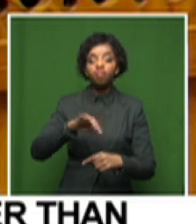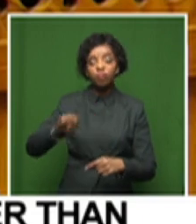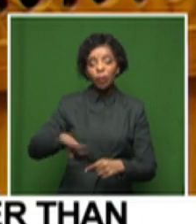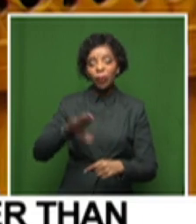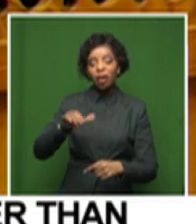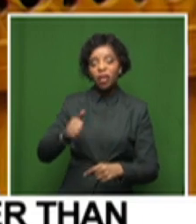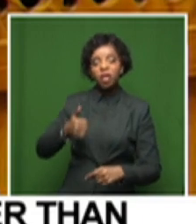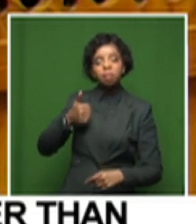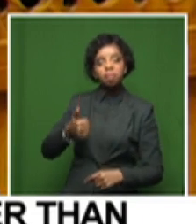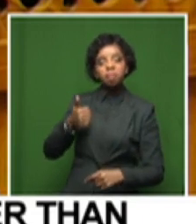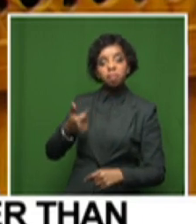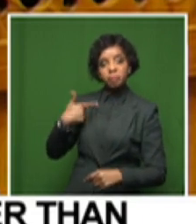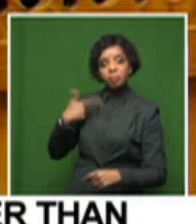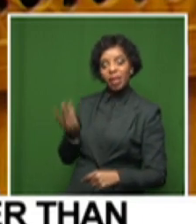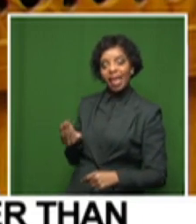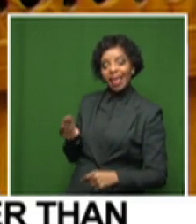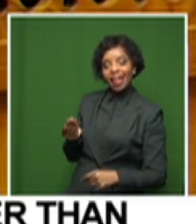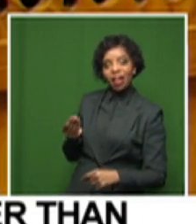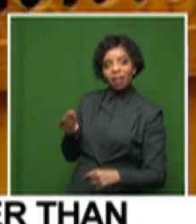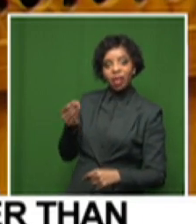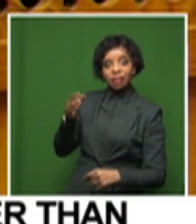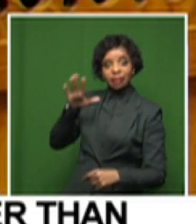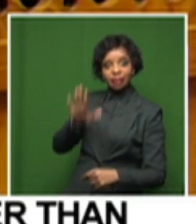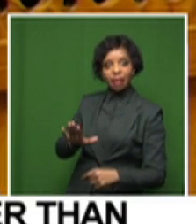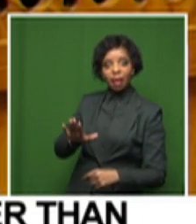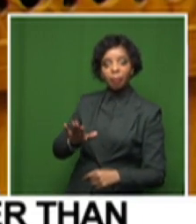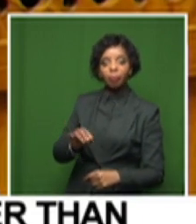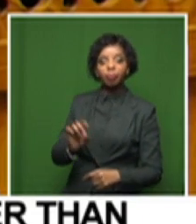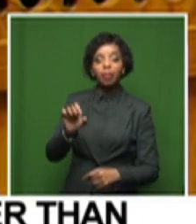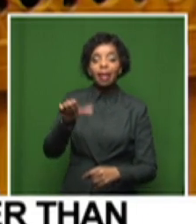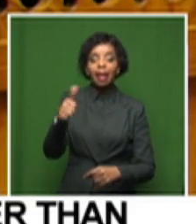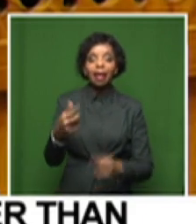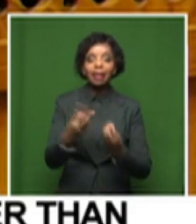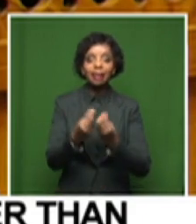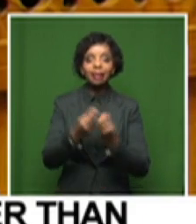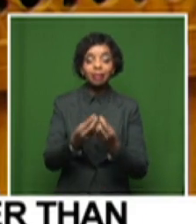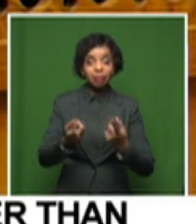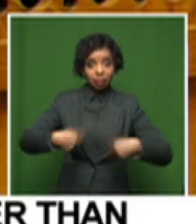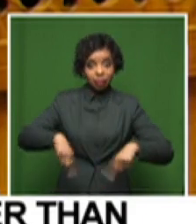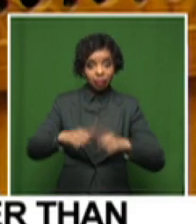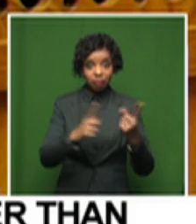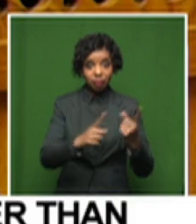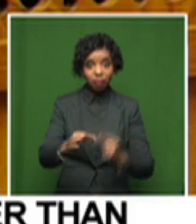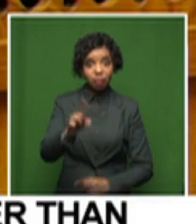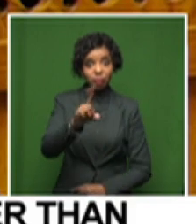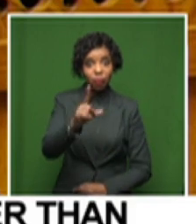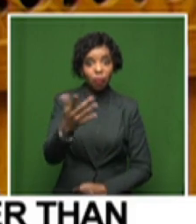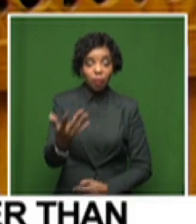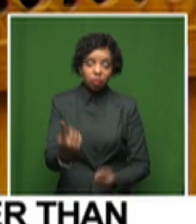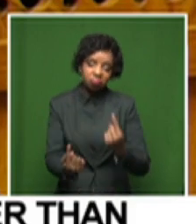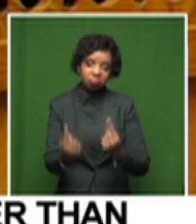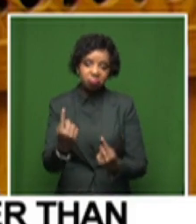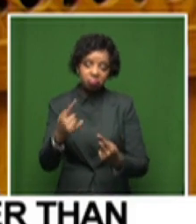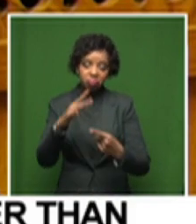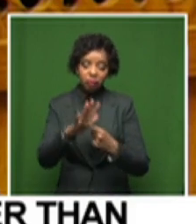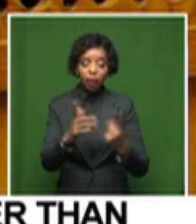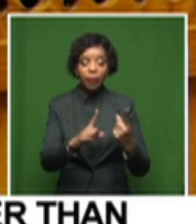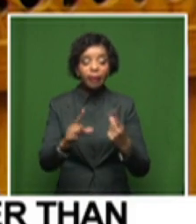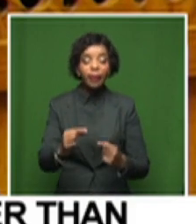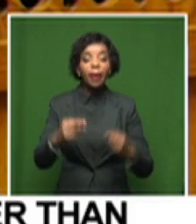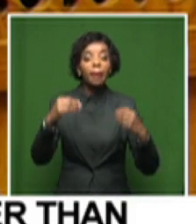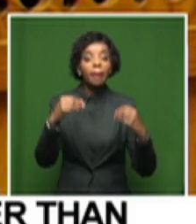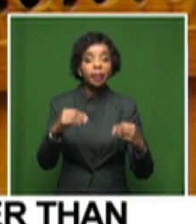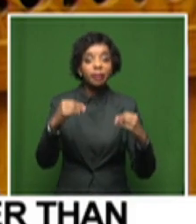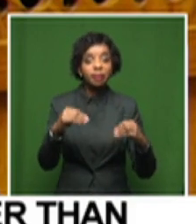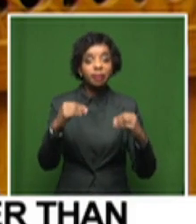Amongst other things, we will, one, make it easy to do business. We must remove the needlessly